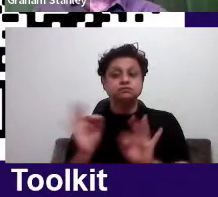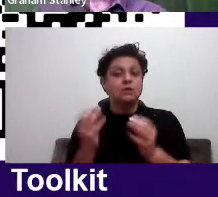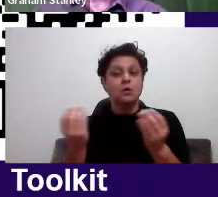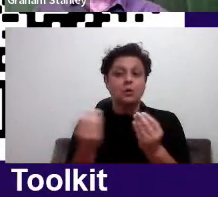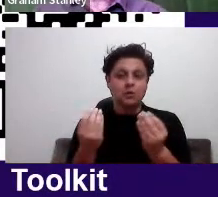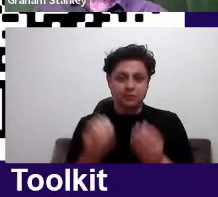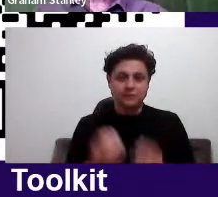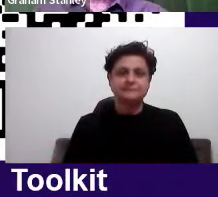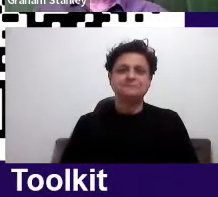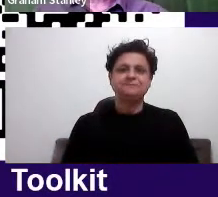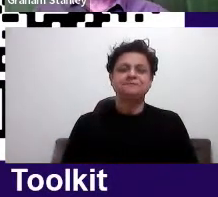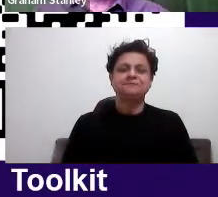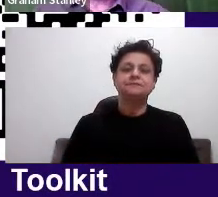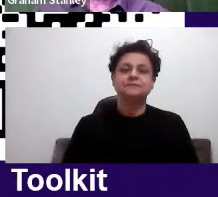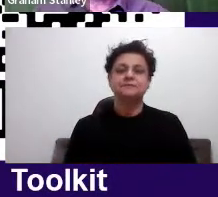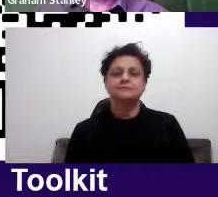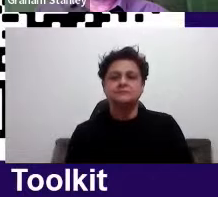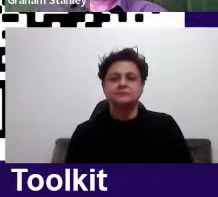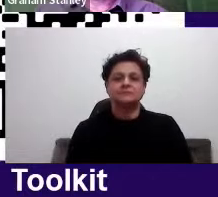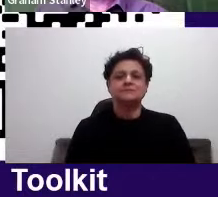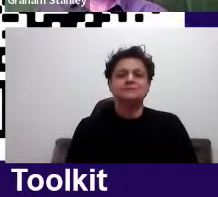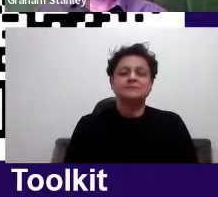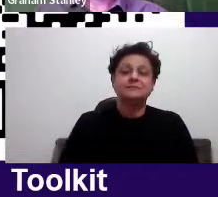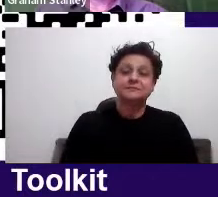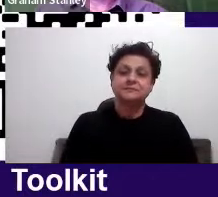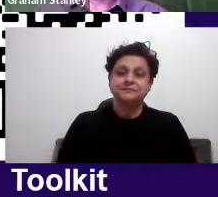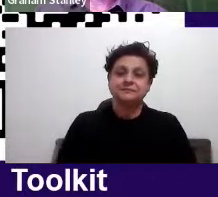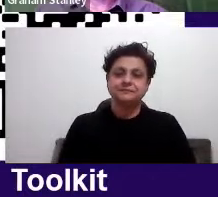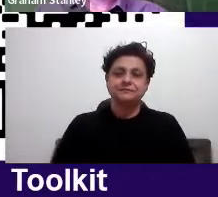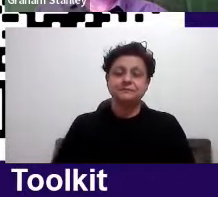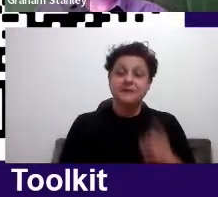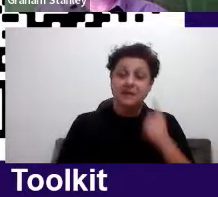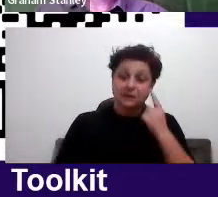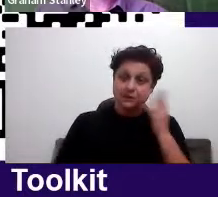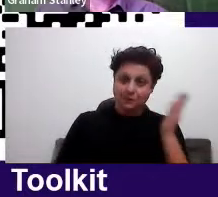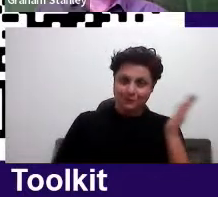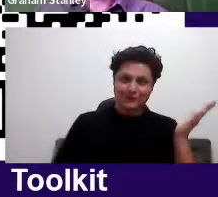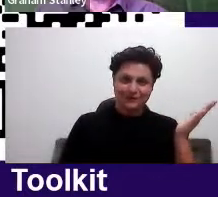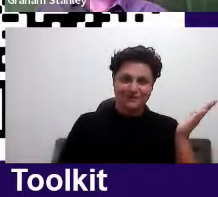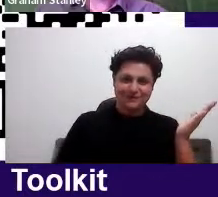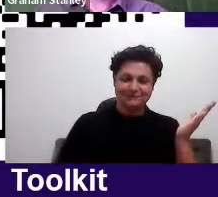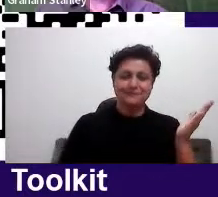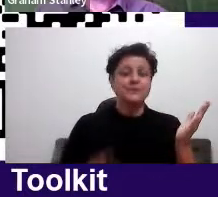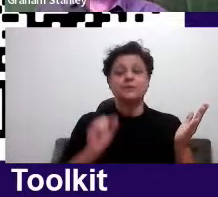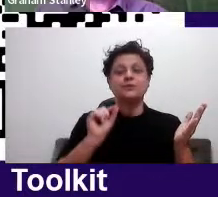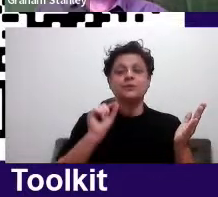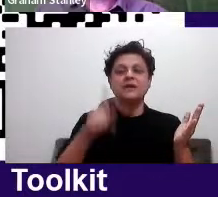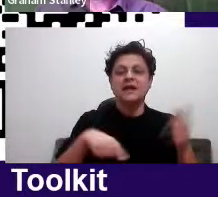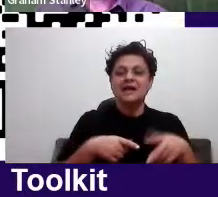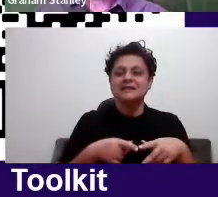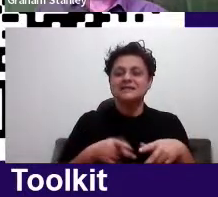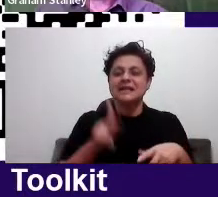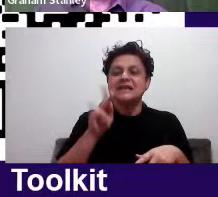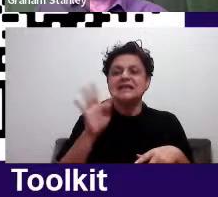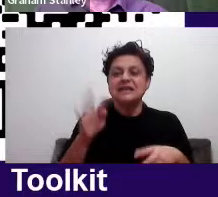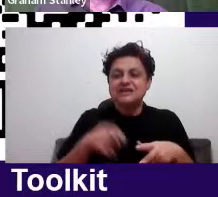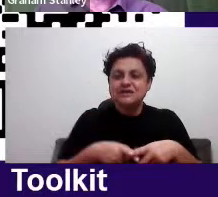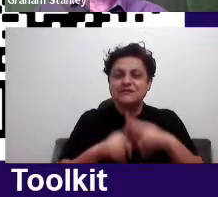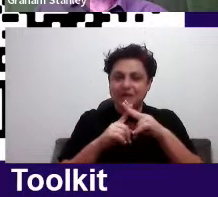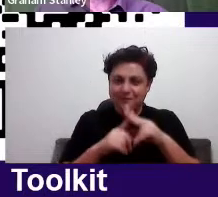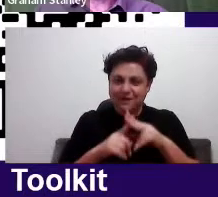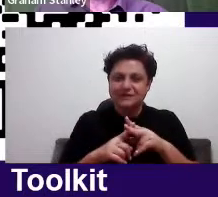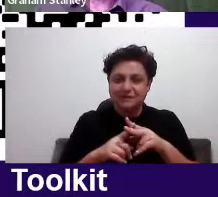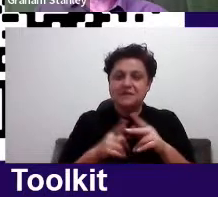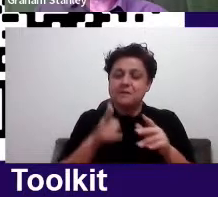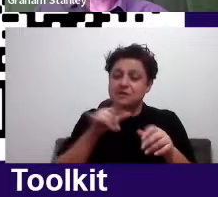So now let's look at the toolkit for inclusive teaching strategies. As you can see here, there are